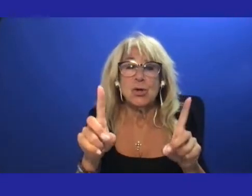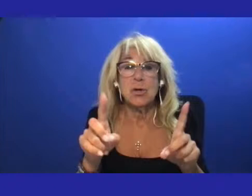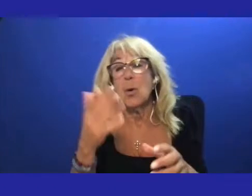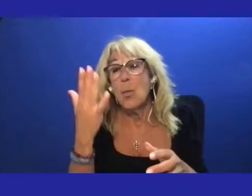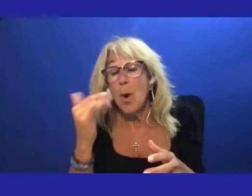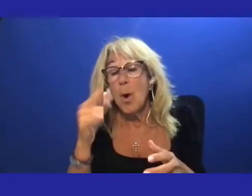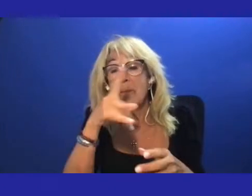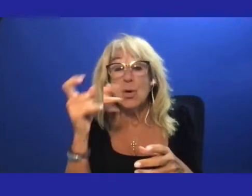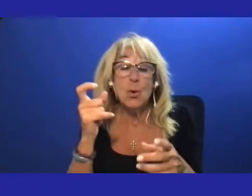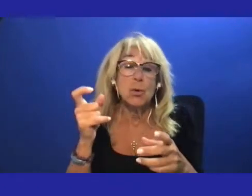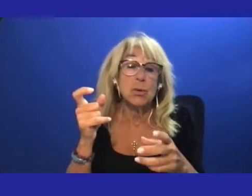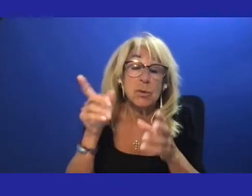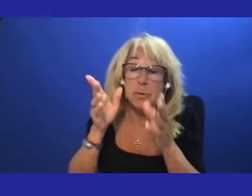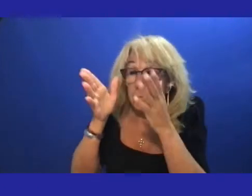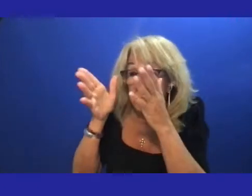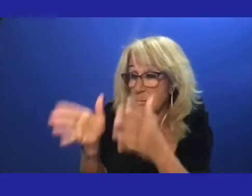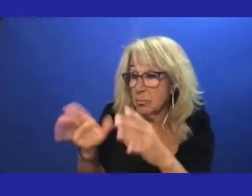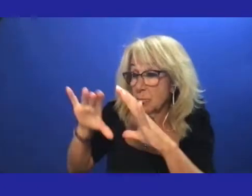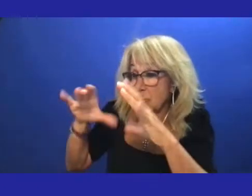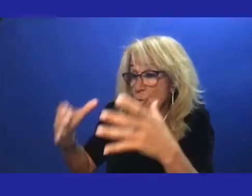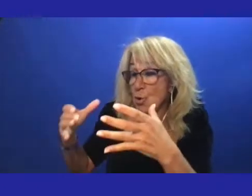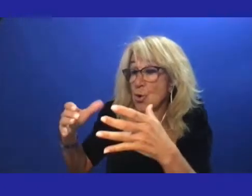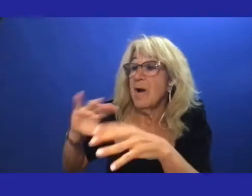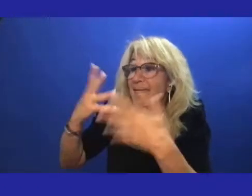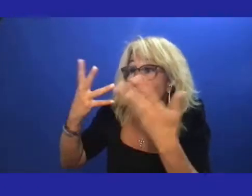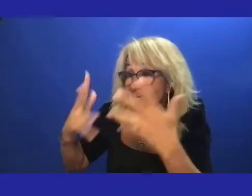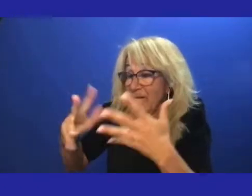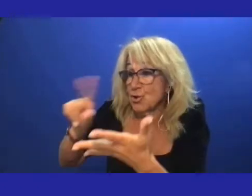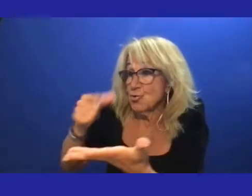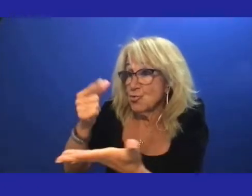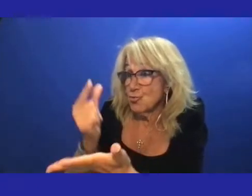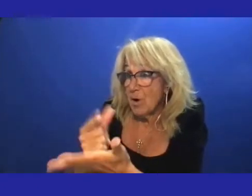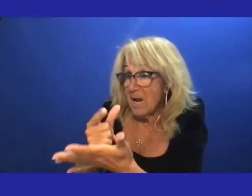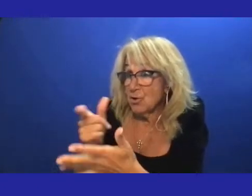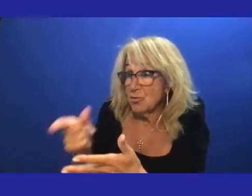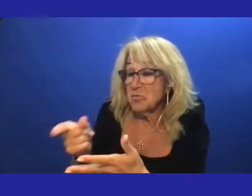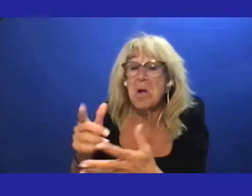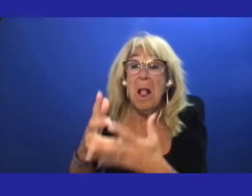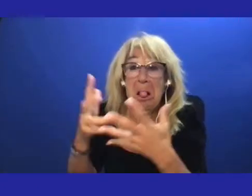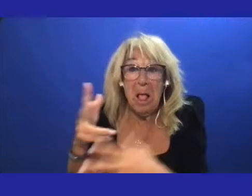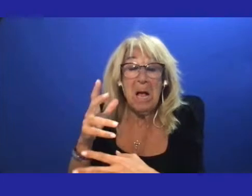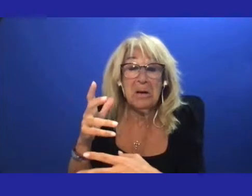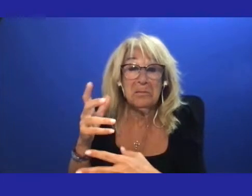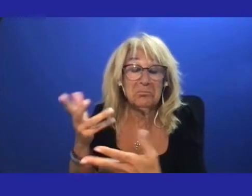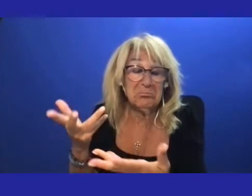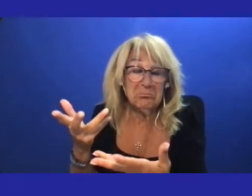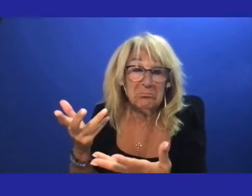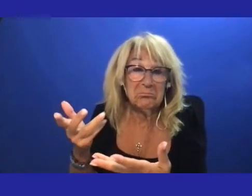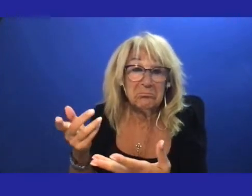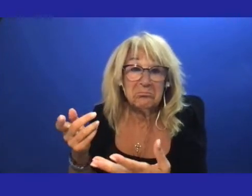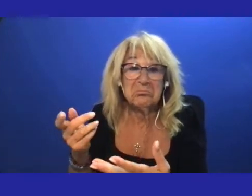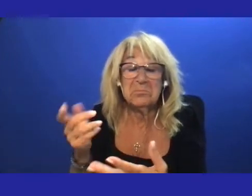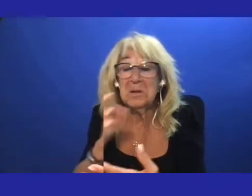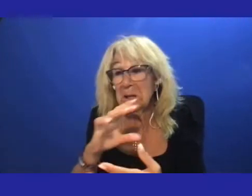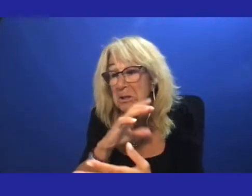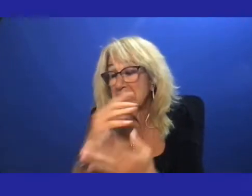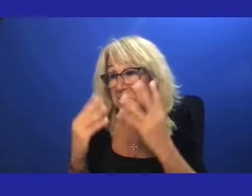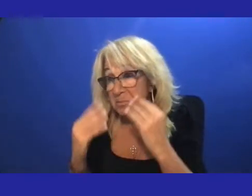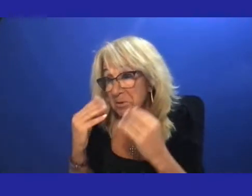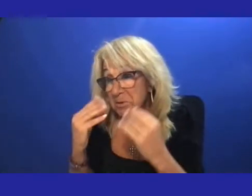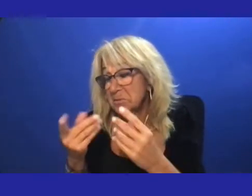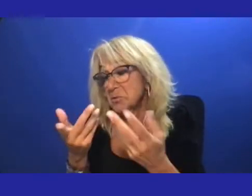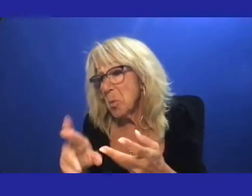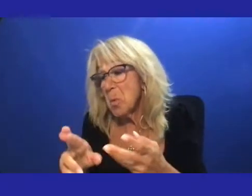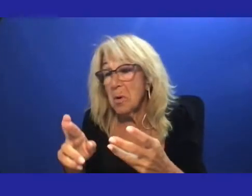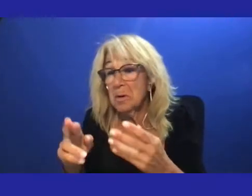their nursing school with not much clinical experience. And so partnering with Dr. Saneas in nursing, we were able